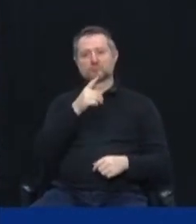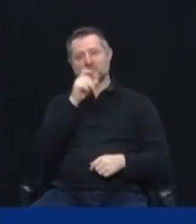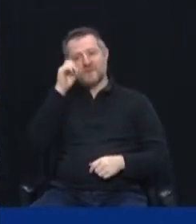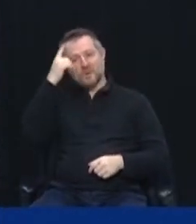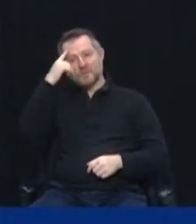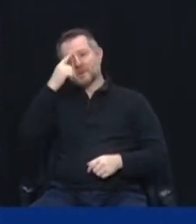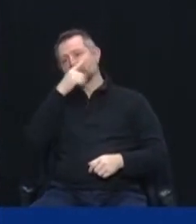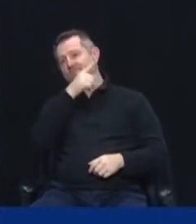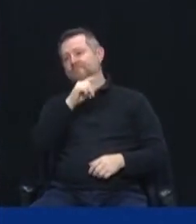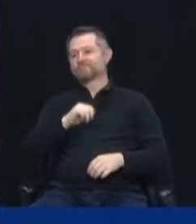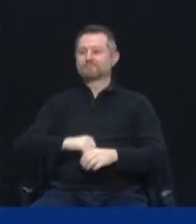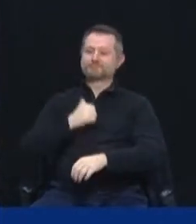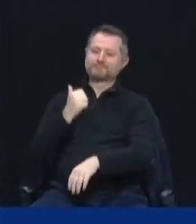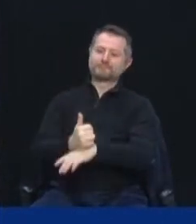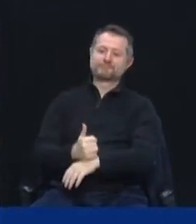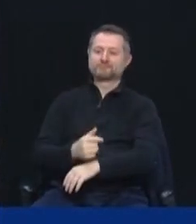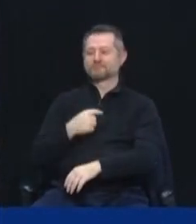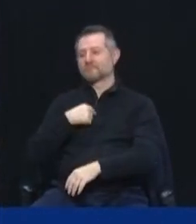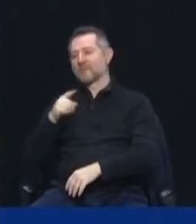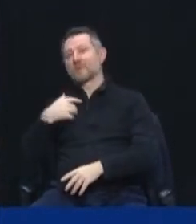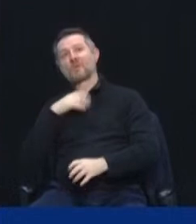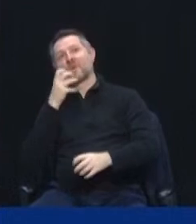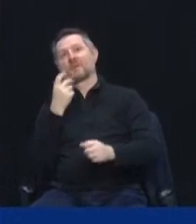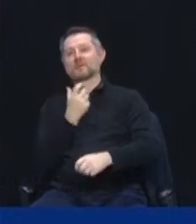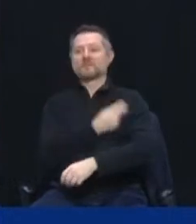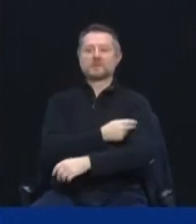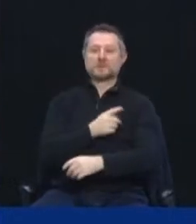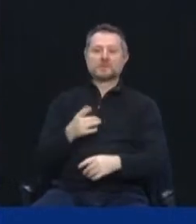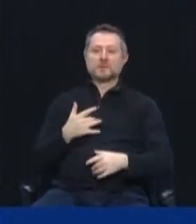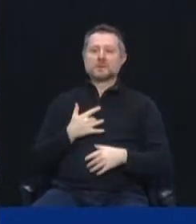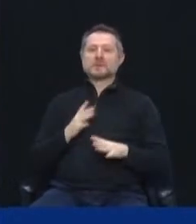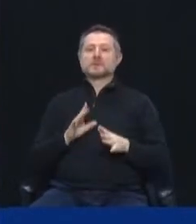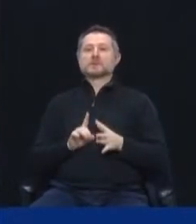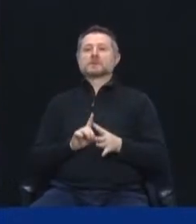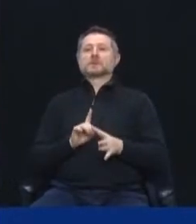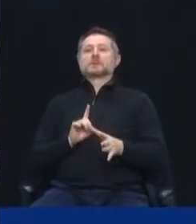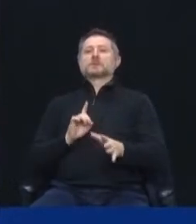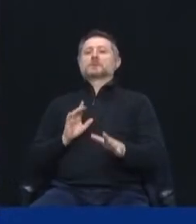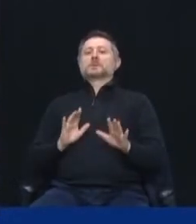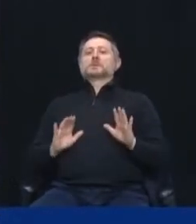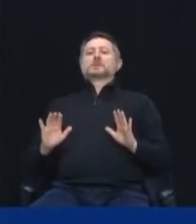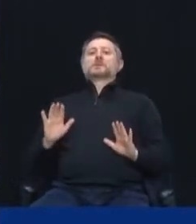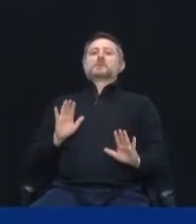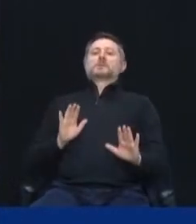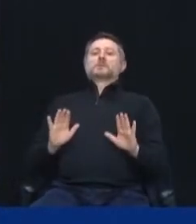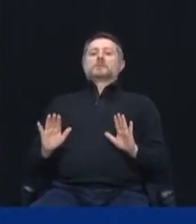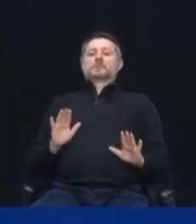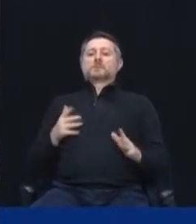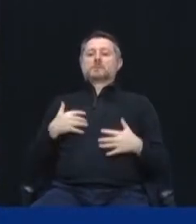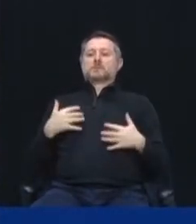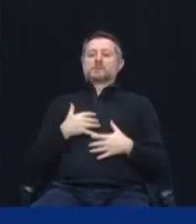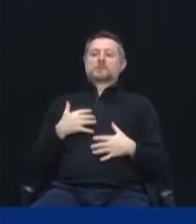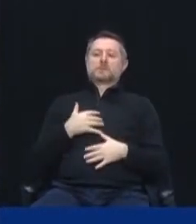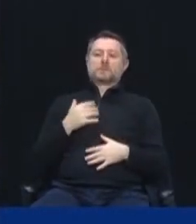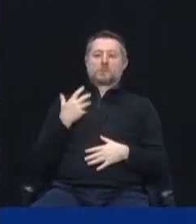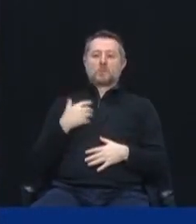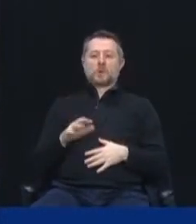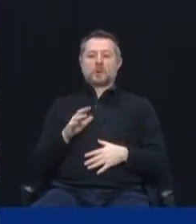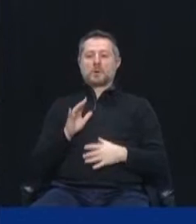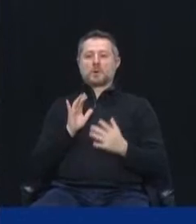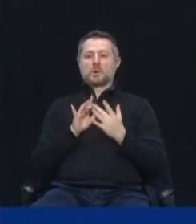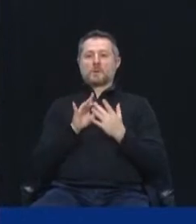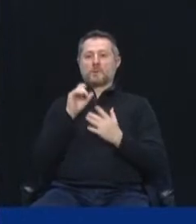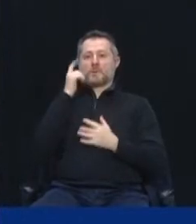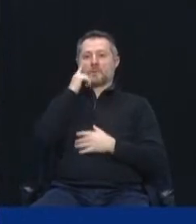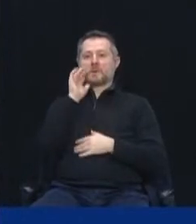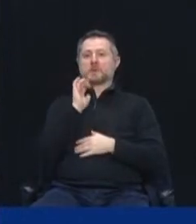facility to get a vaccine. Why? I don't want to go to government and